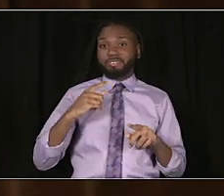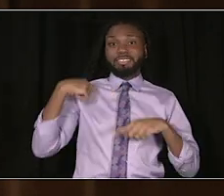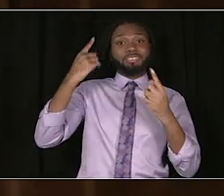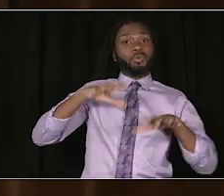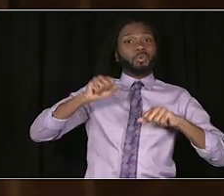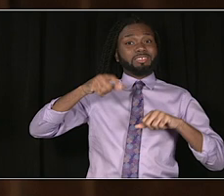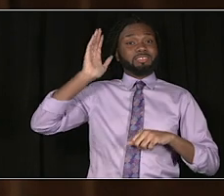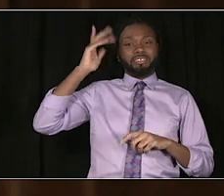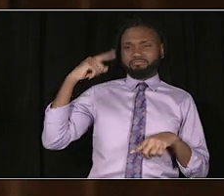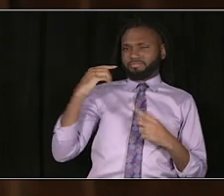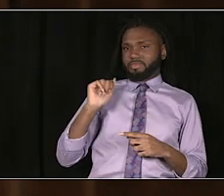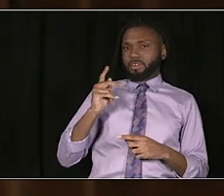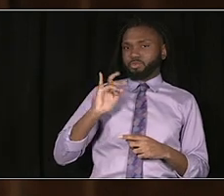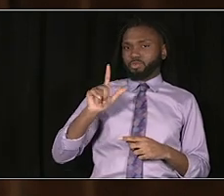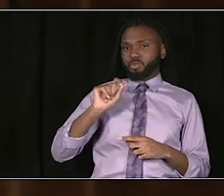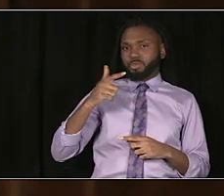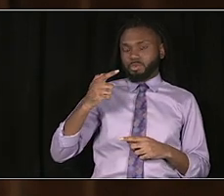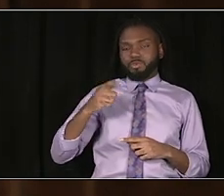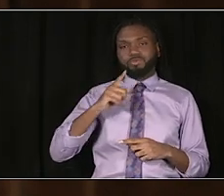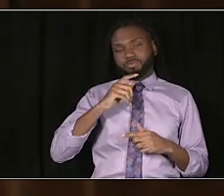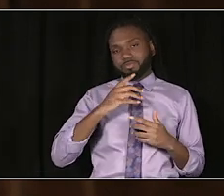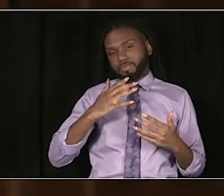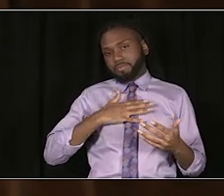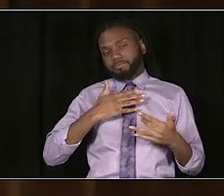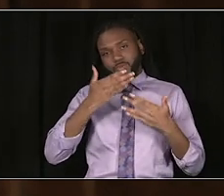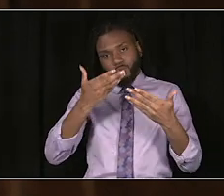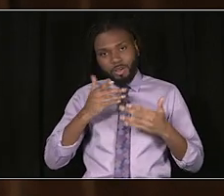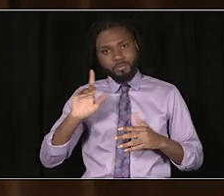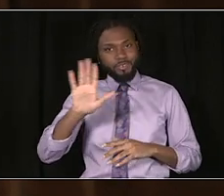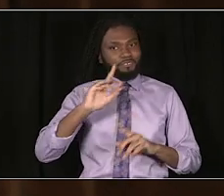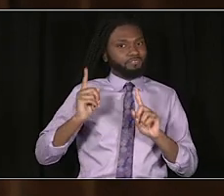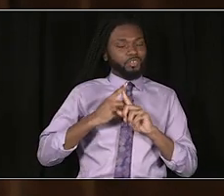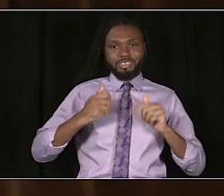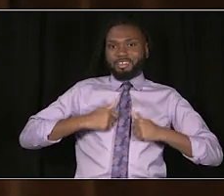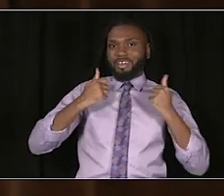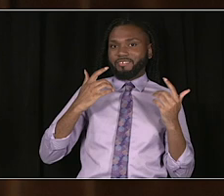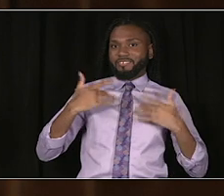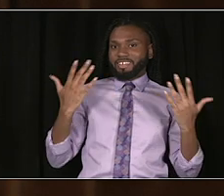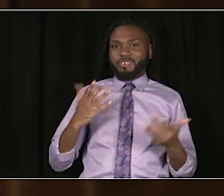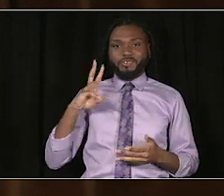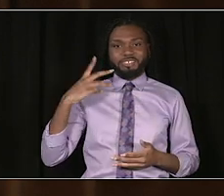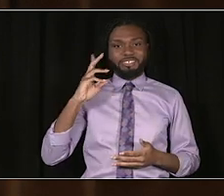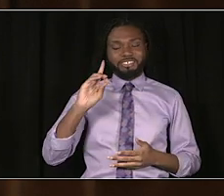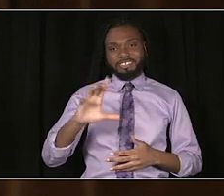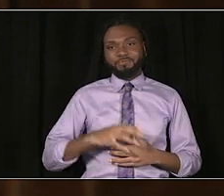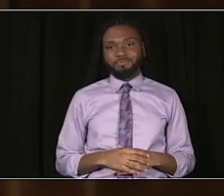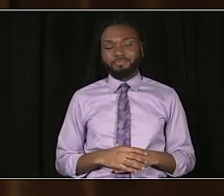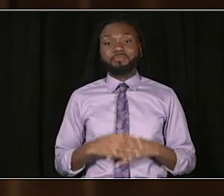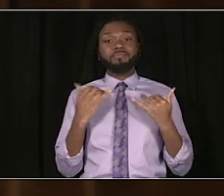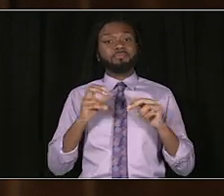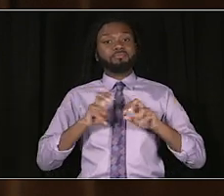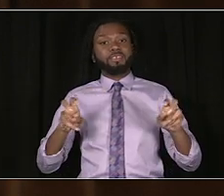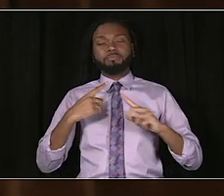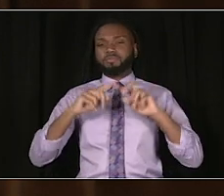April of 2021, and it's a pleasure to welcome you to their first live event in Washington, D.C. Today's panel